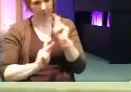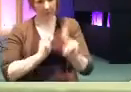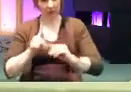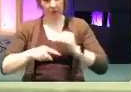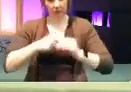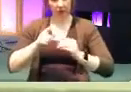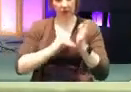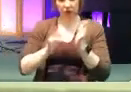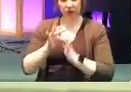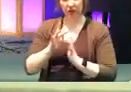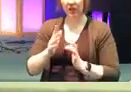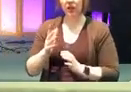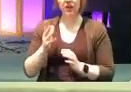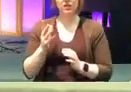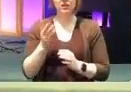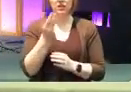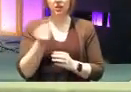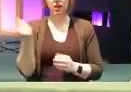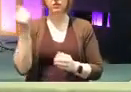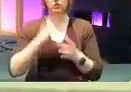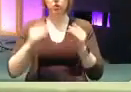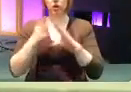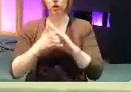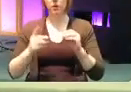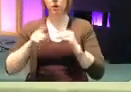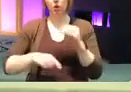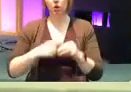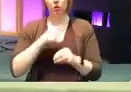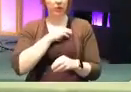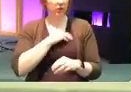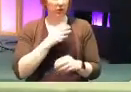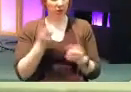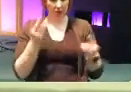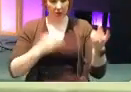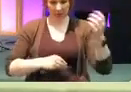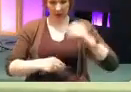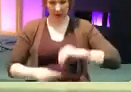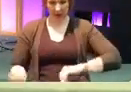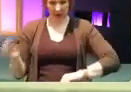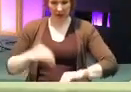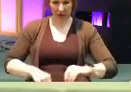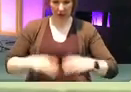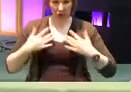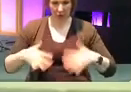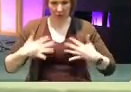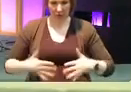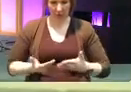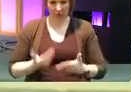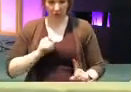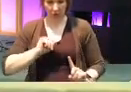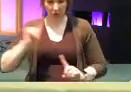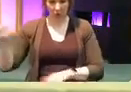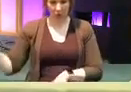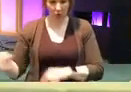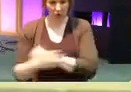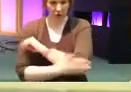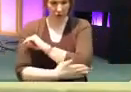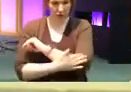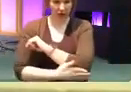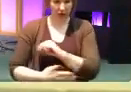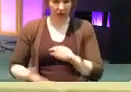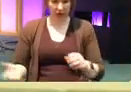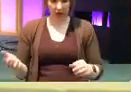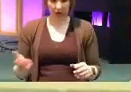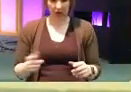Several stories are told of those missionaries that when they would pack their belongings before they would head overseas, they would pack their belongings